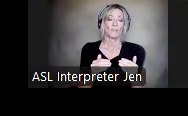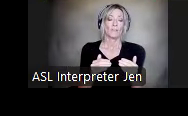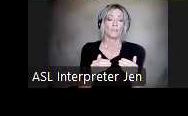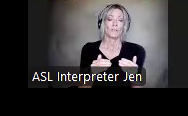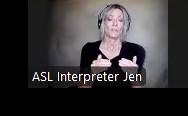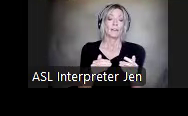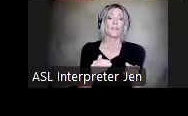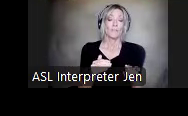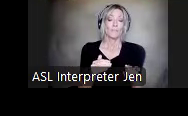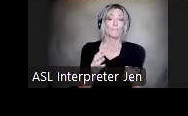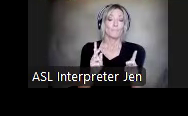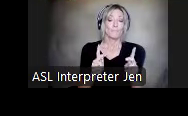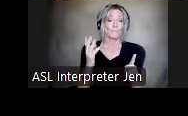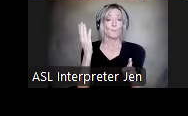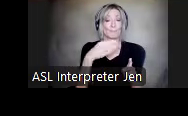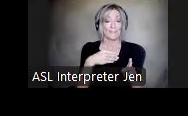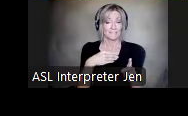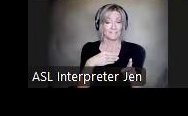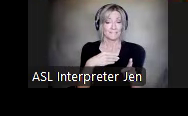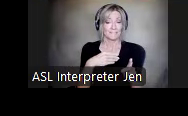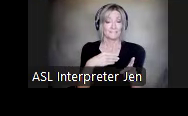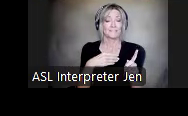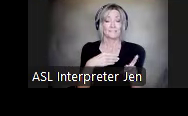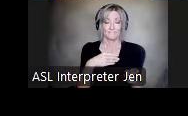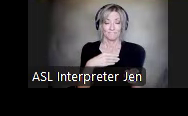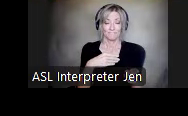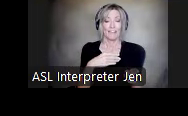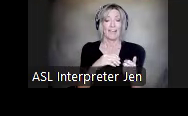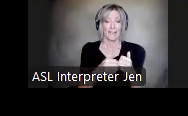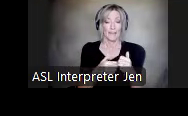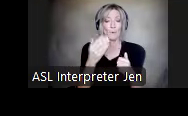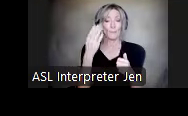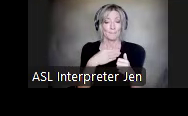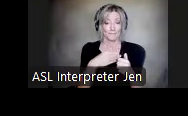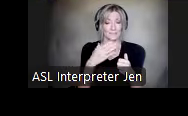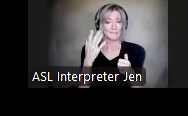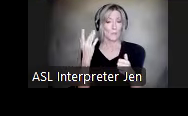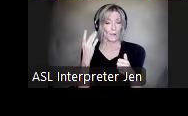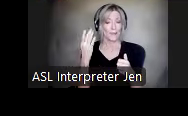does get missed. And I'm going to give you an example of how it gets missed and why it gets missed.